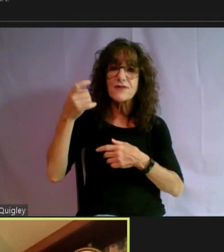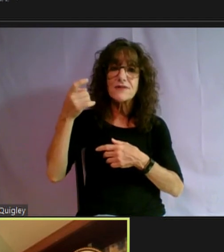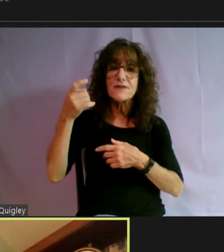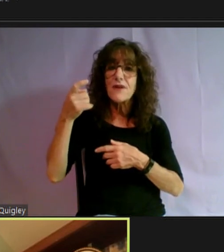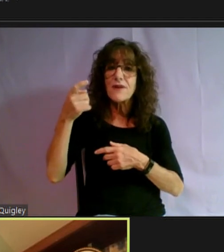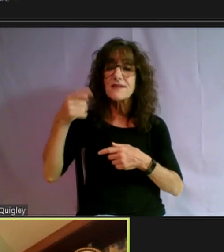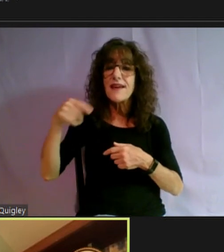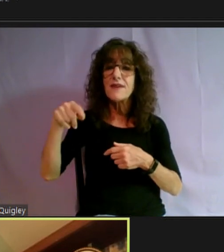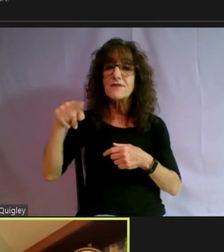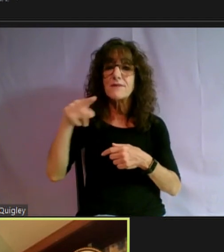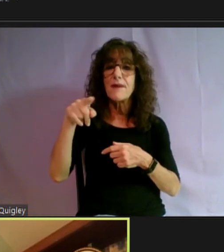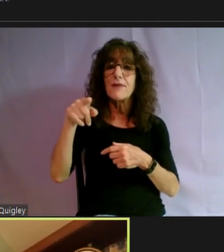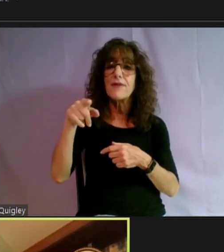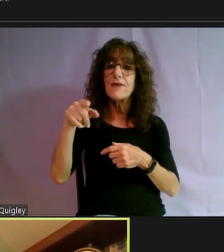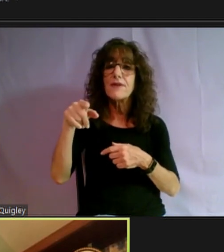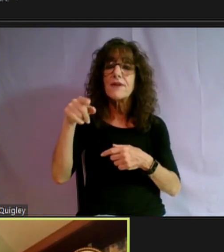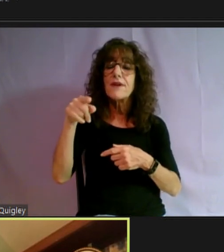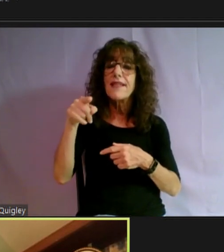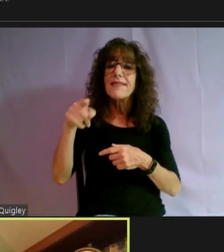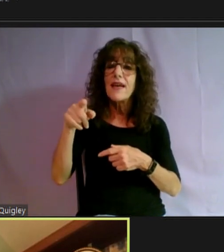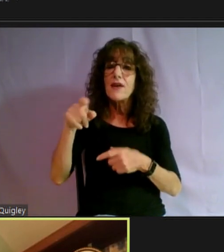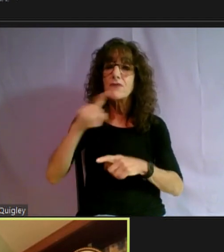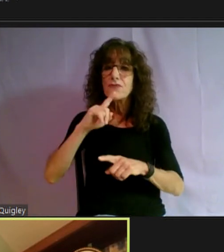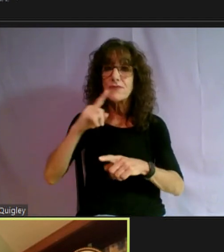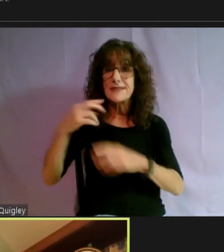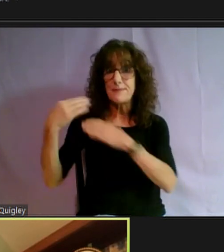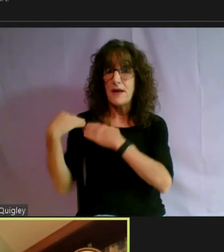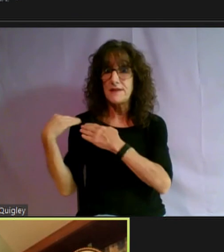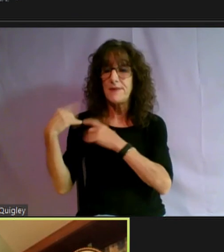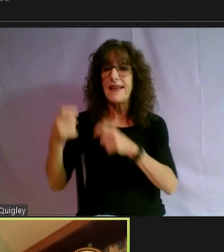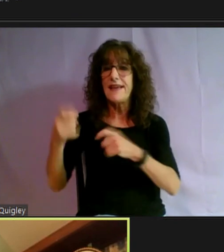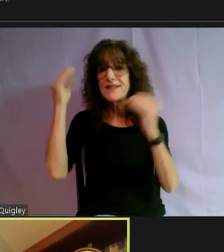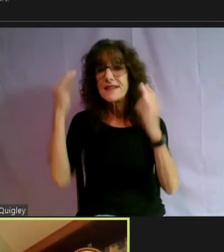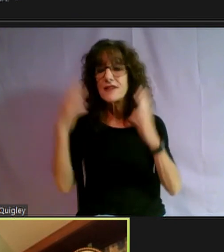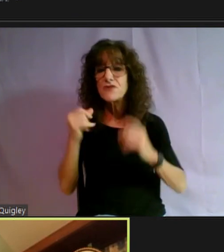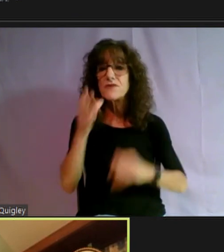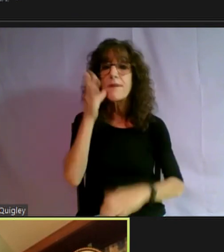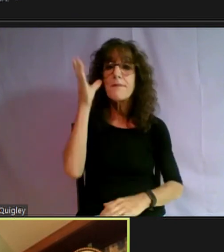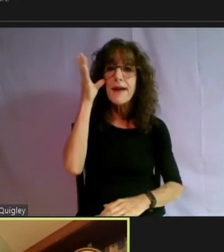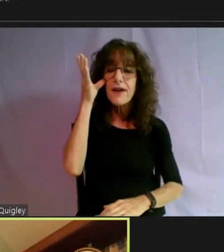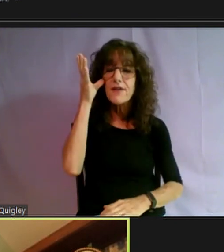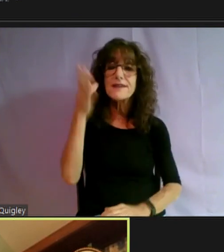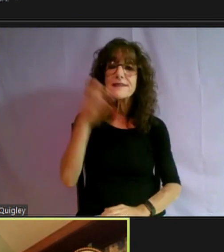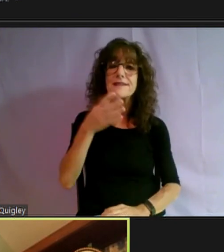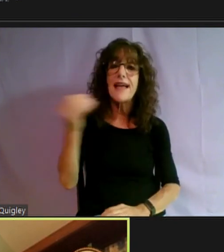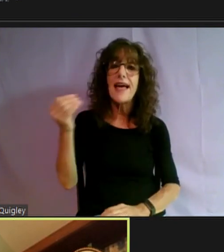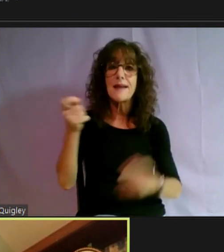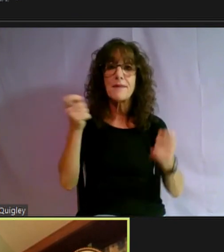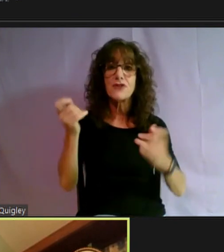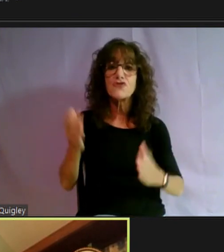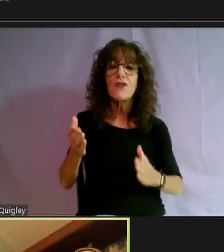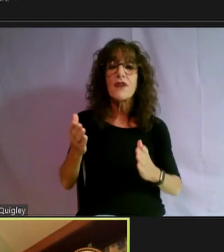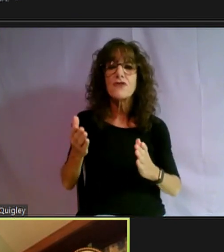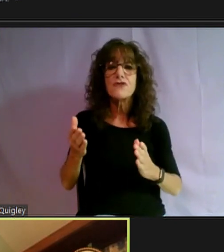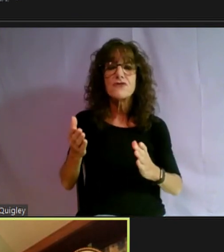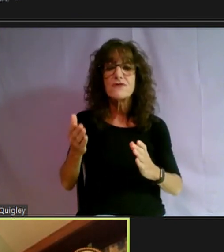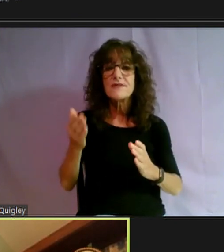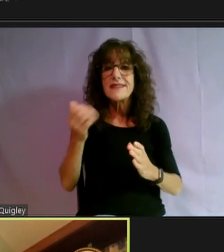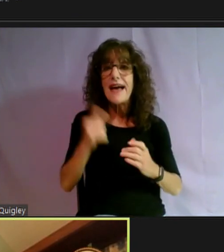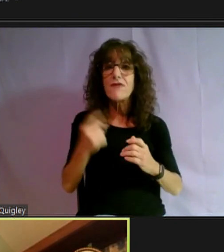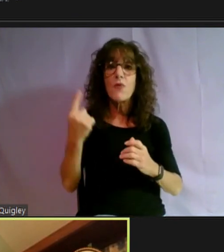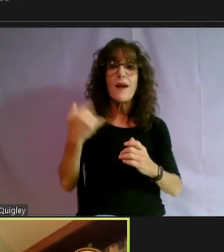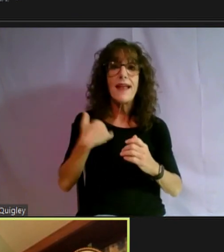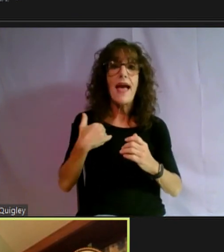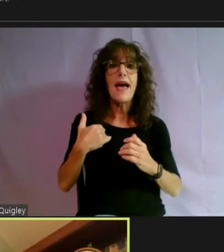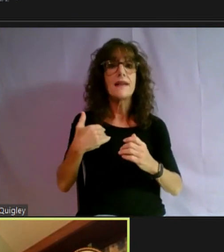through some hoops and that they were being responsible, and it gave teachers and parents and administrators and everybody a level